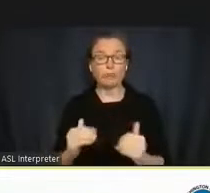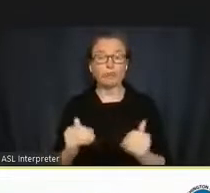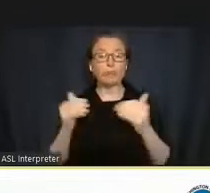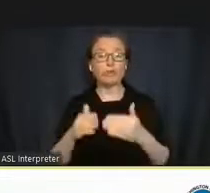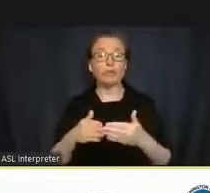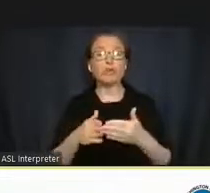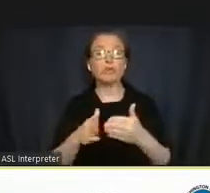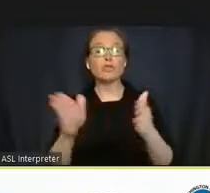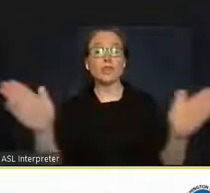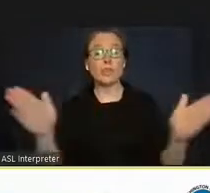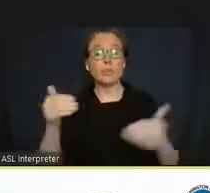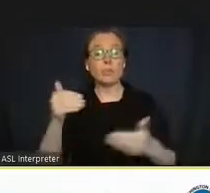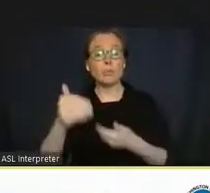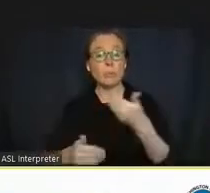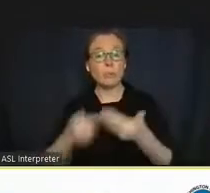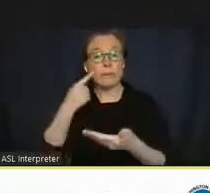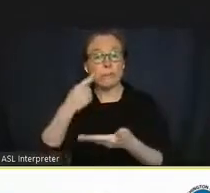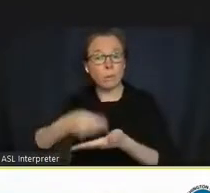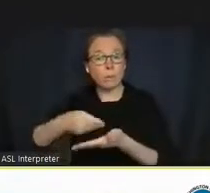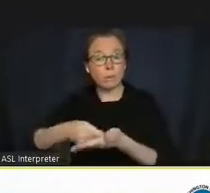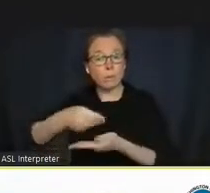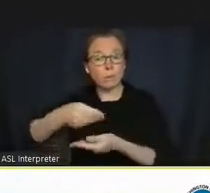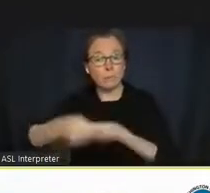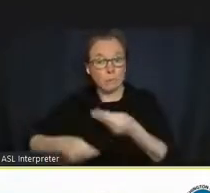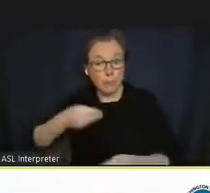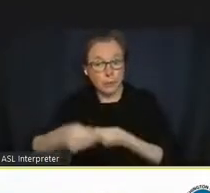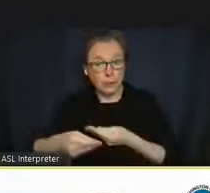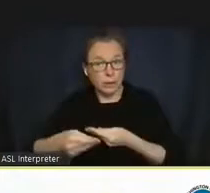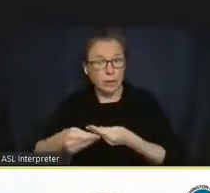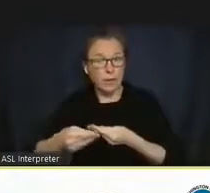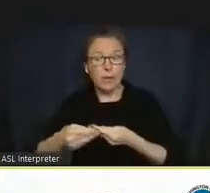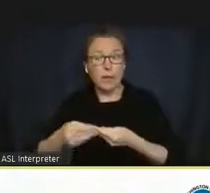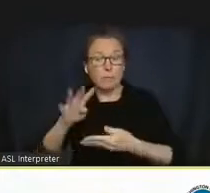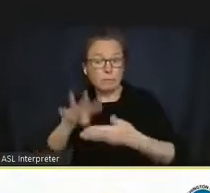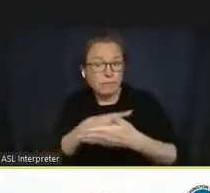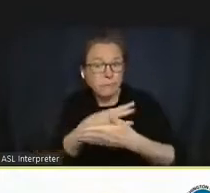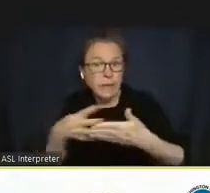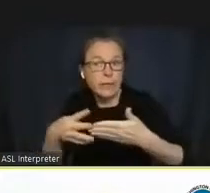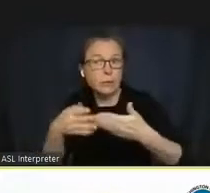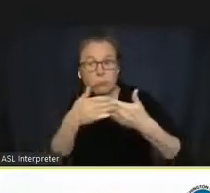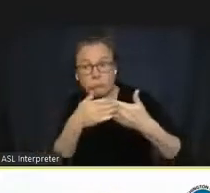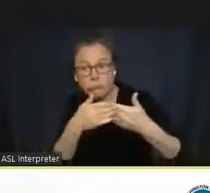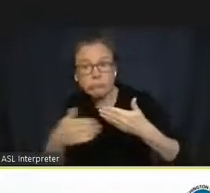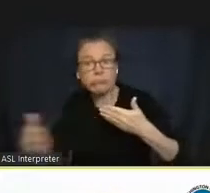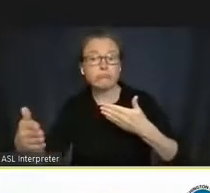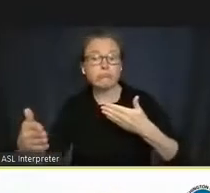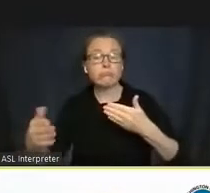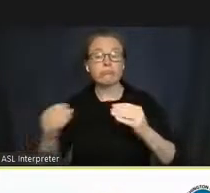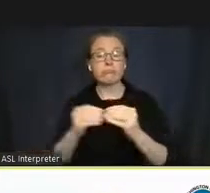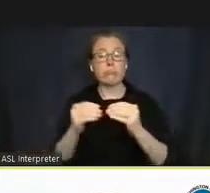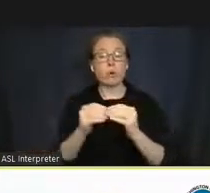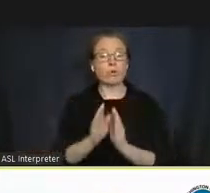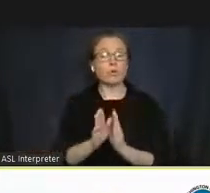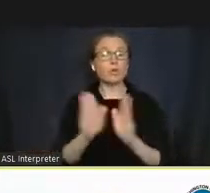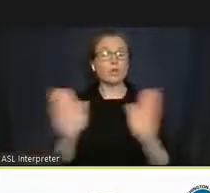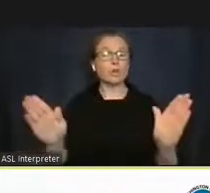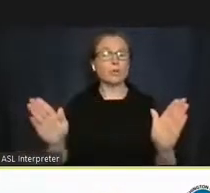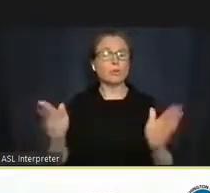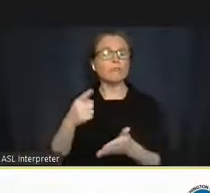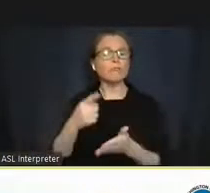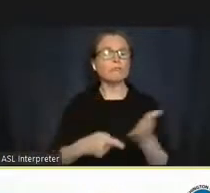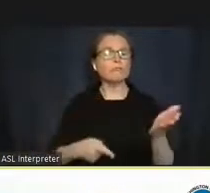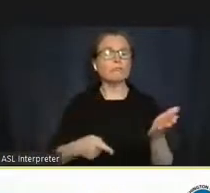budget process, including key upcoming dates, provide an overview of county resources